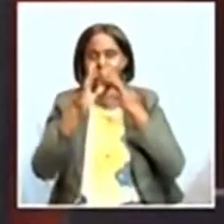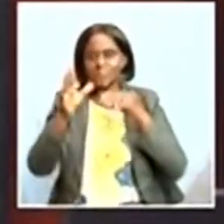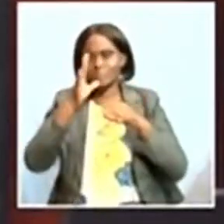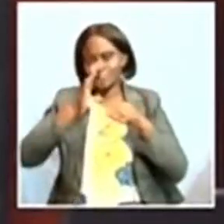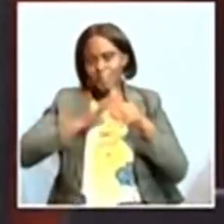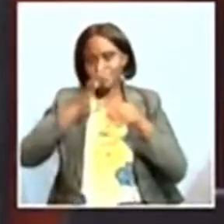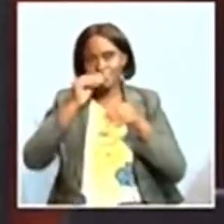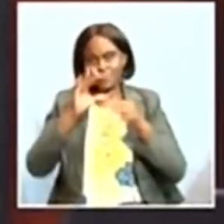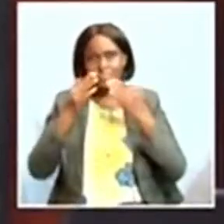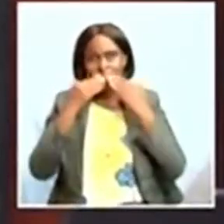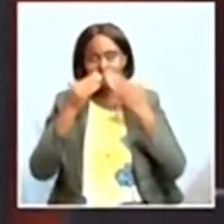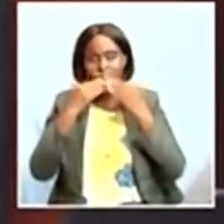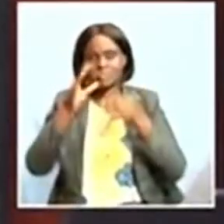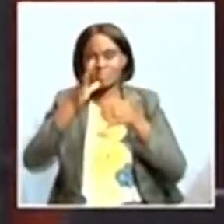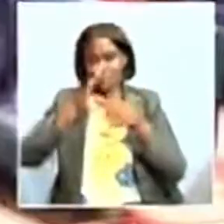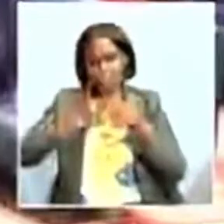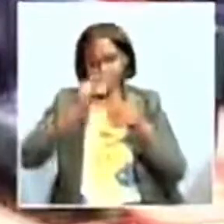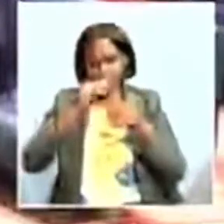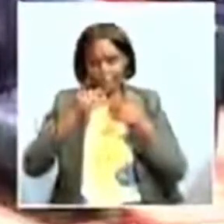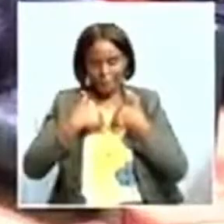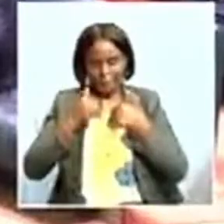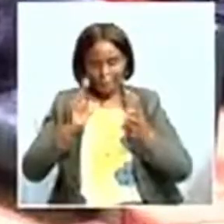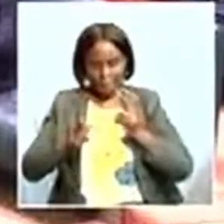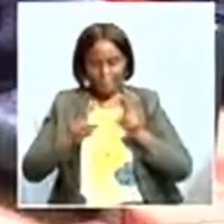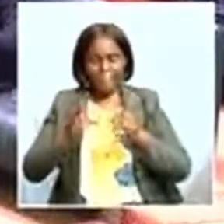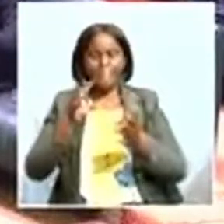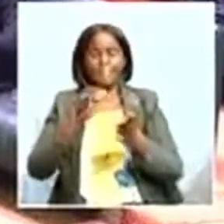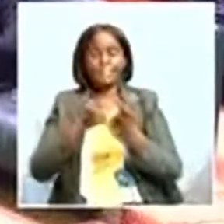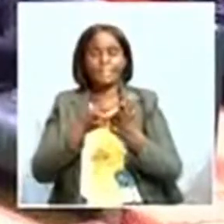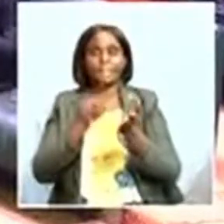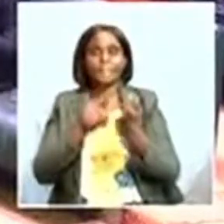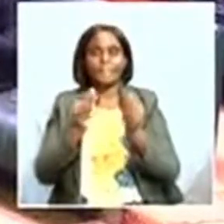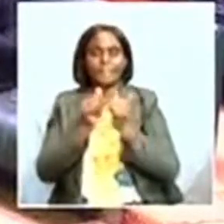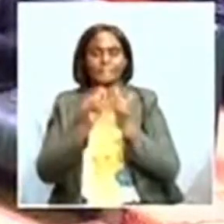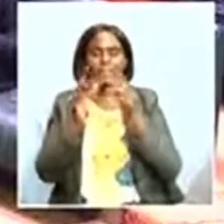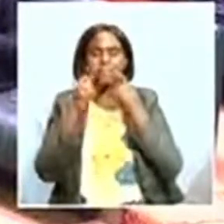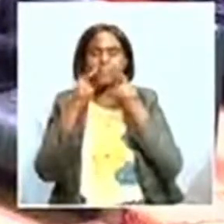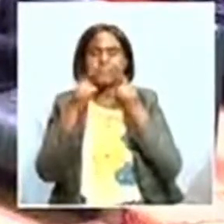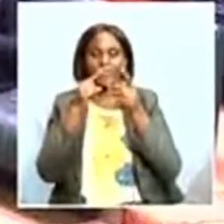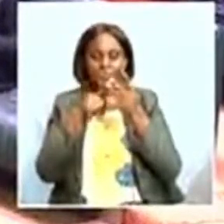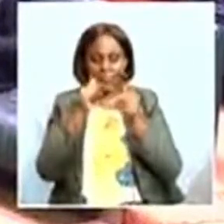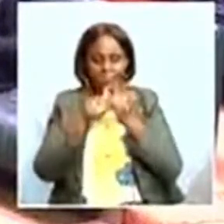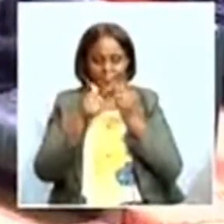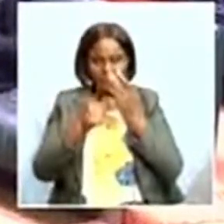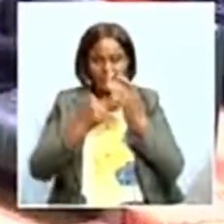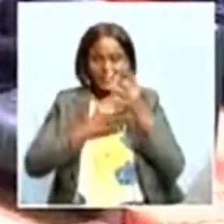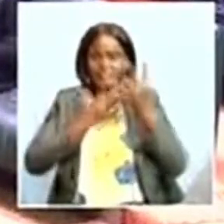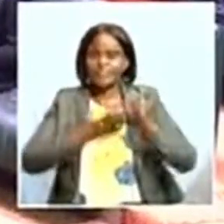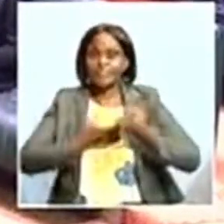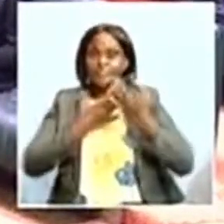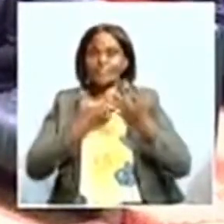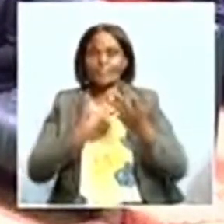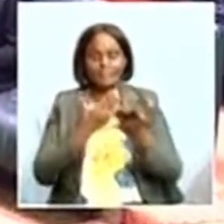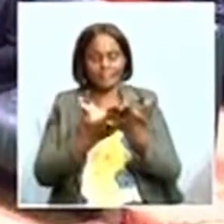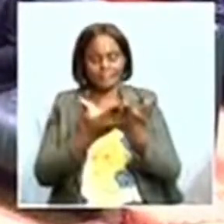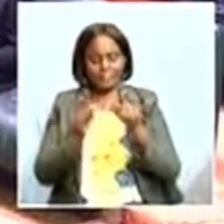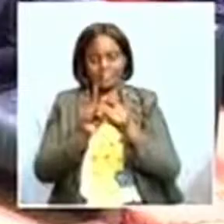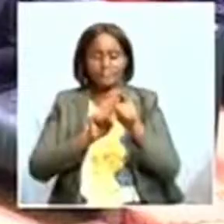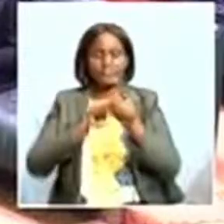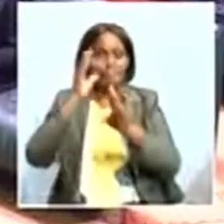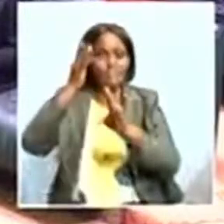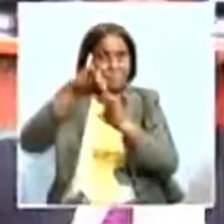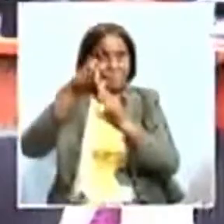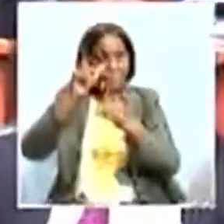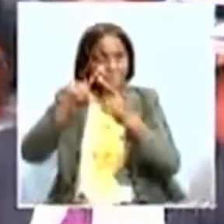Madam Speaker. Madam Speaker, the urgent matter without notice which I wish to raise is